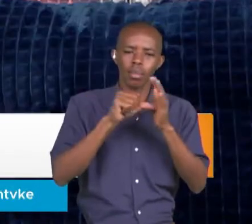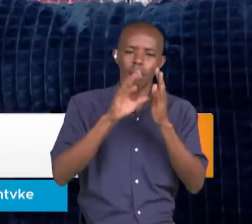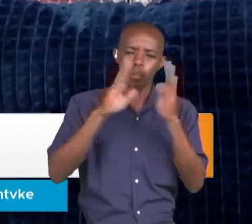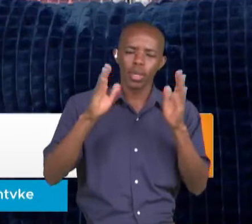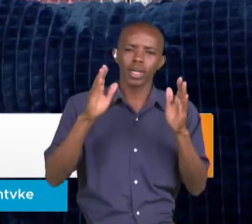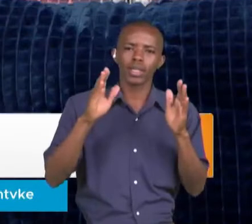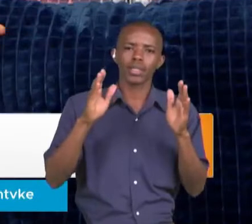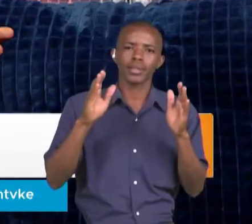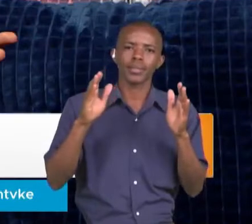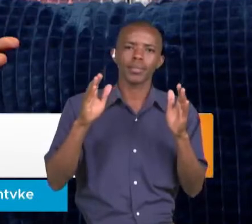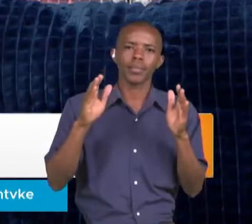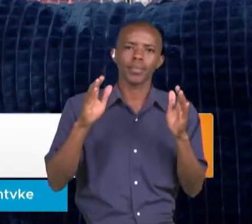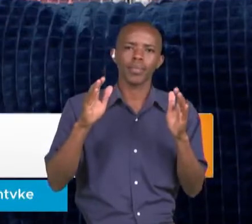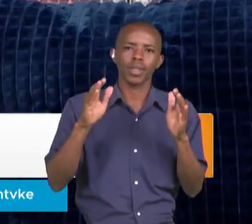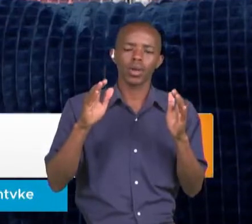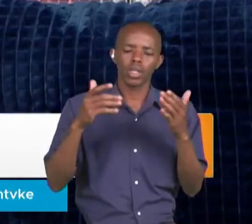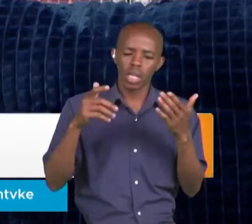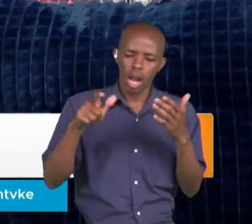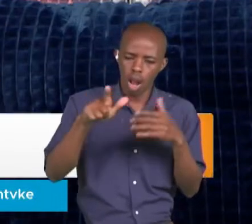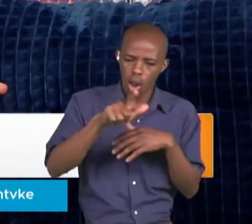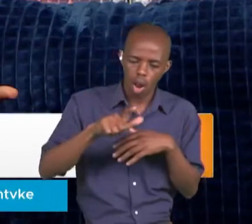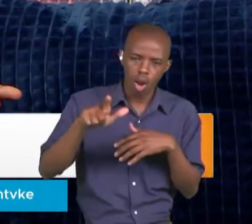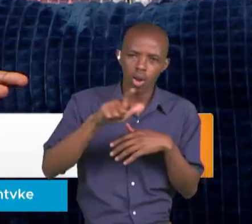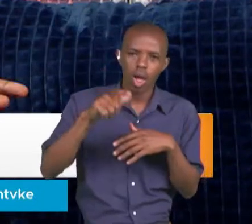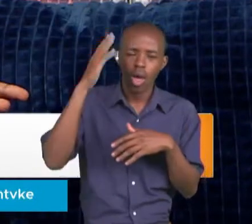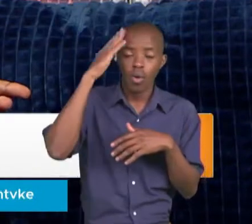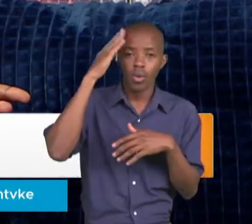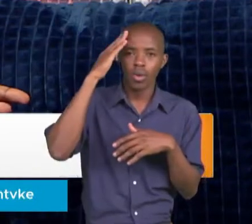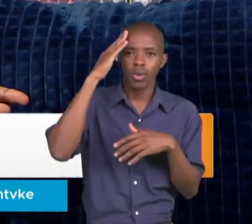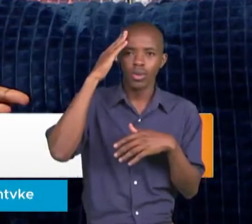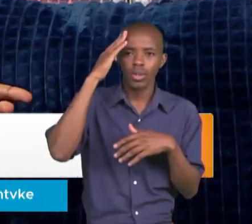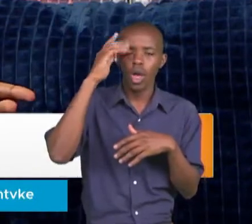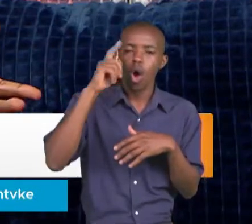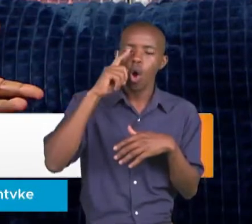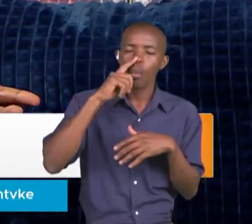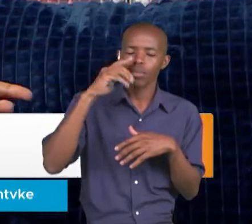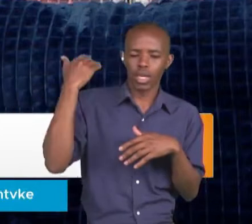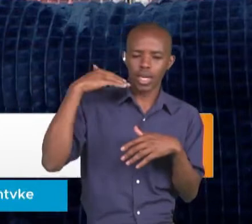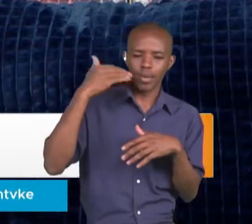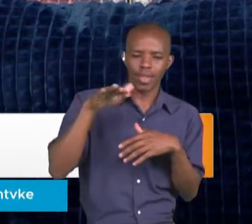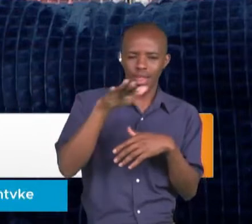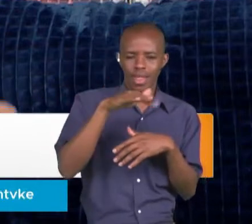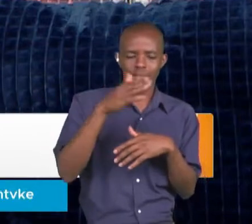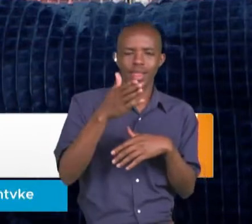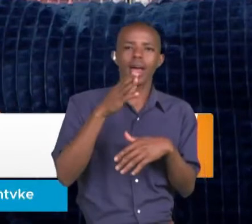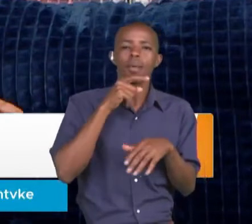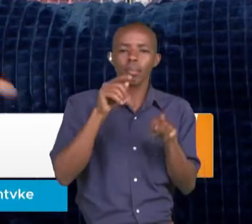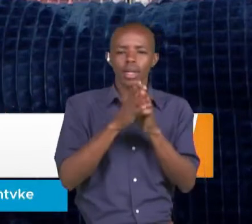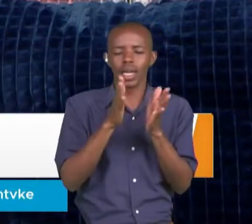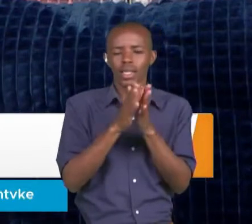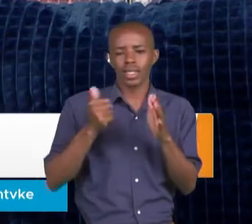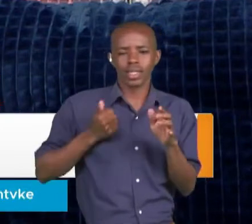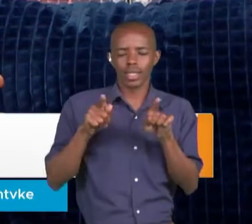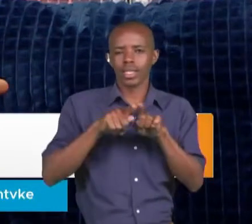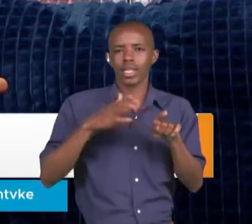homegrown, okay, radicalization, mm, and homegrown gangs. Mm. They are here. They are, mm, our brothers and sisters who've